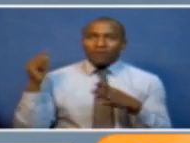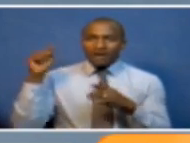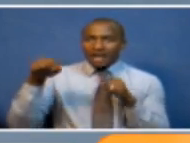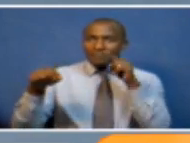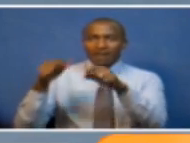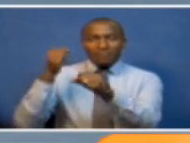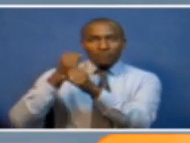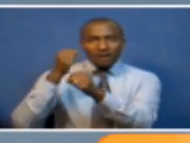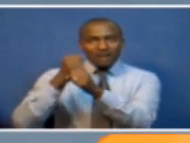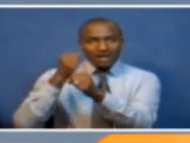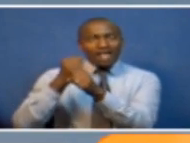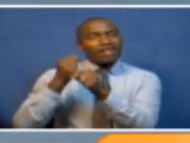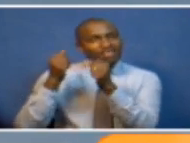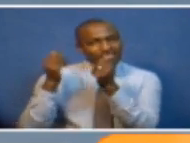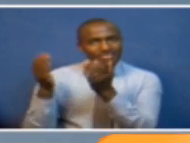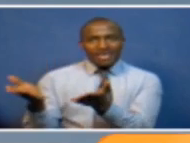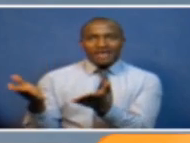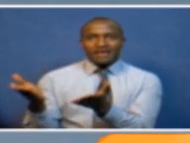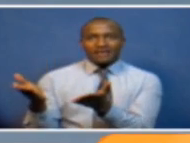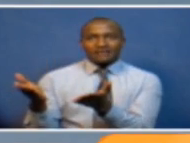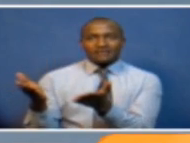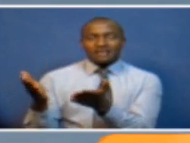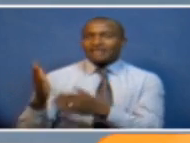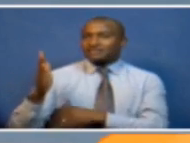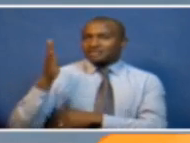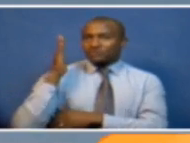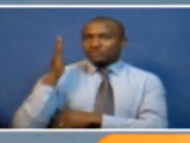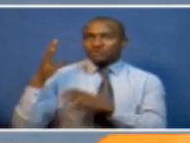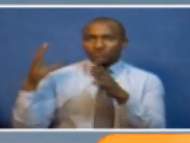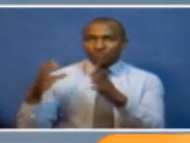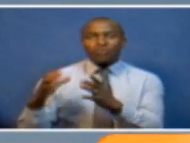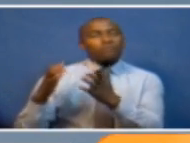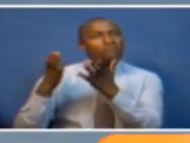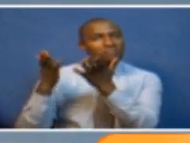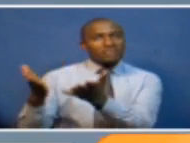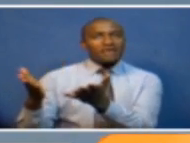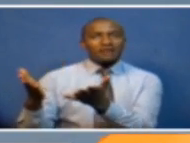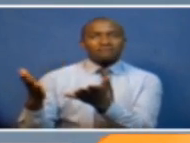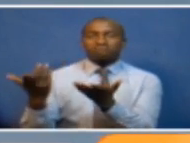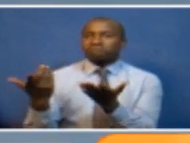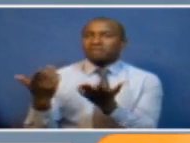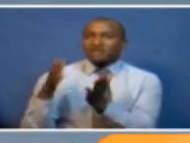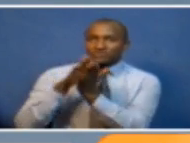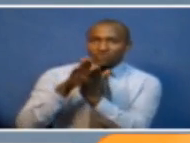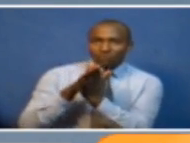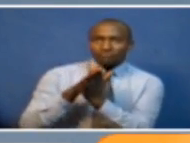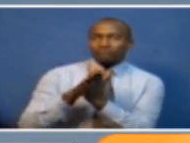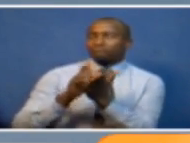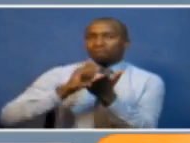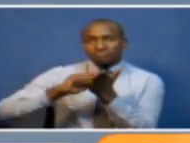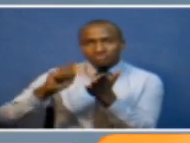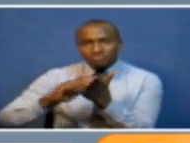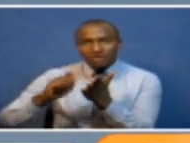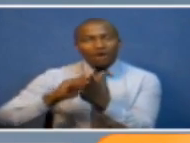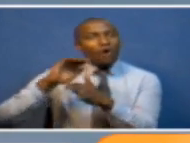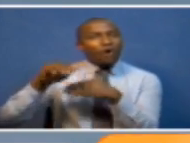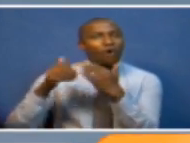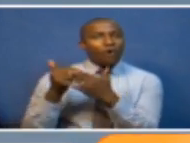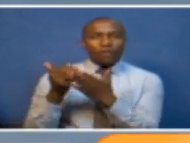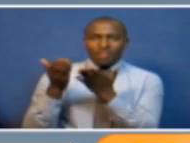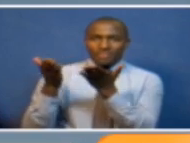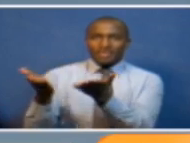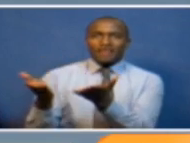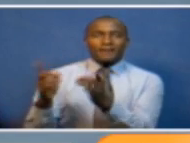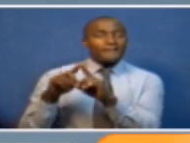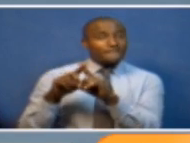those stations from the security perspectives, from clerical, storekeepers, and this kind of thing. But on a